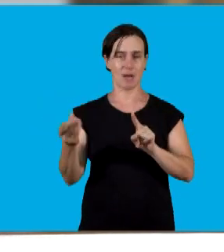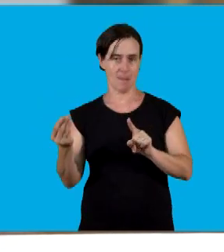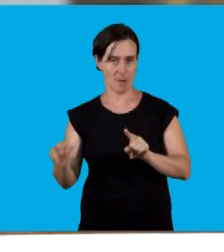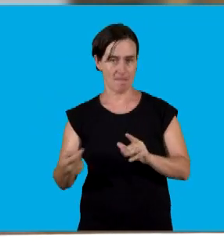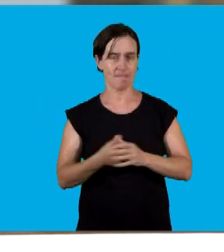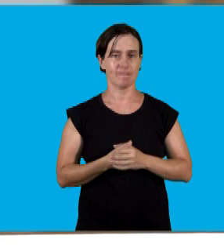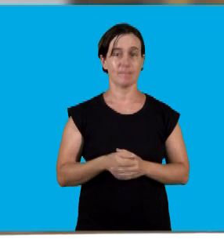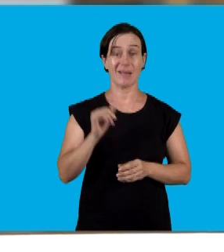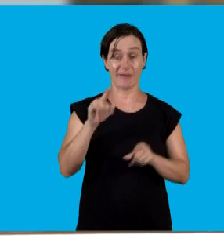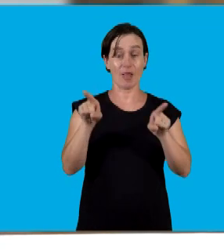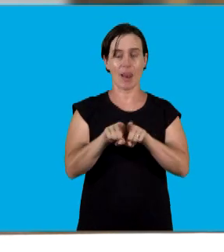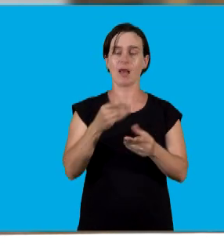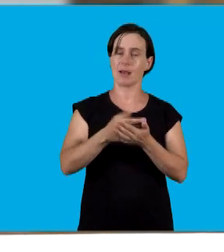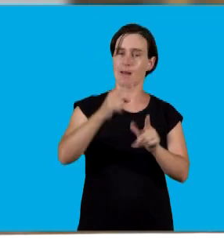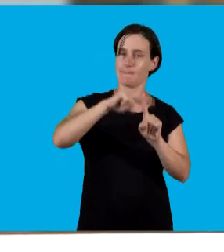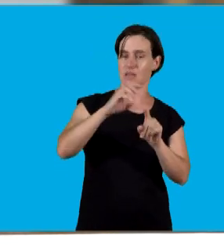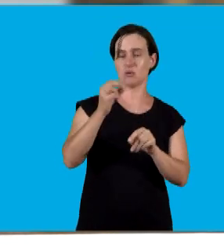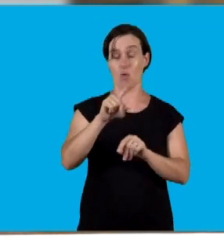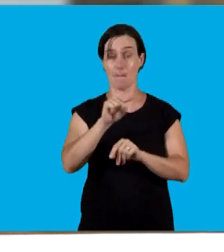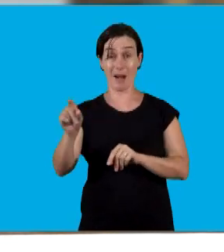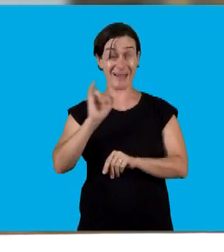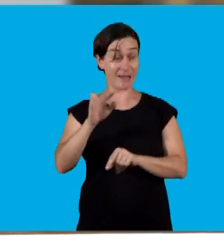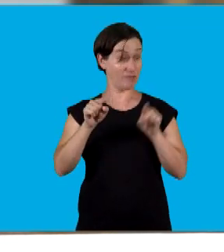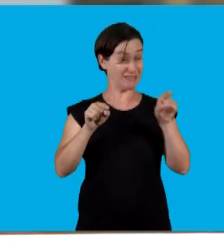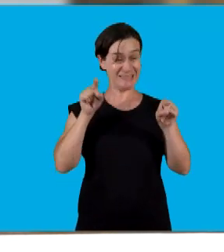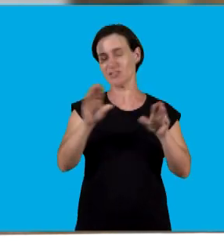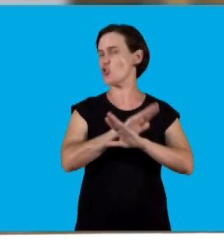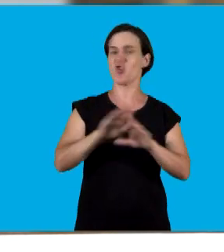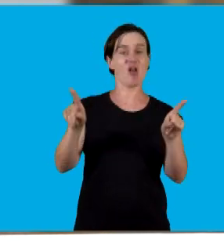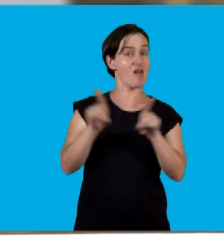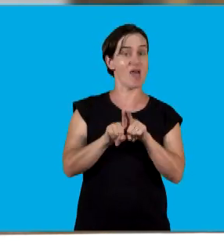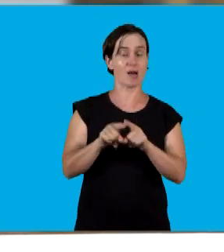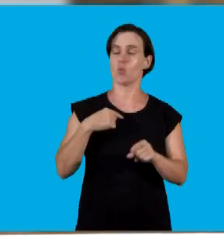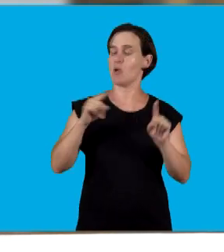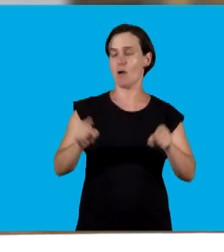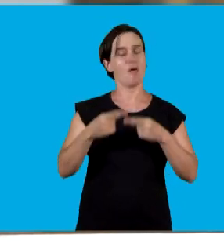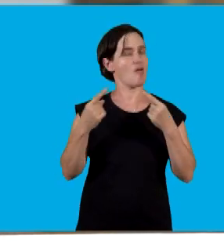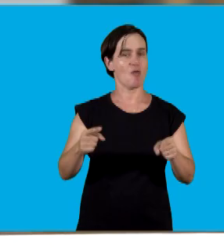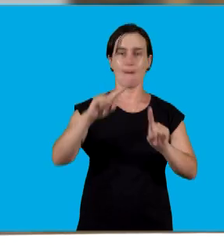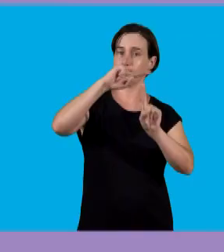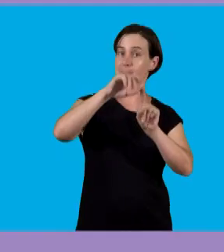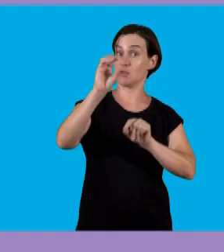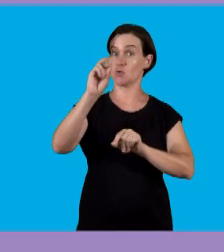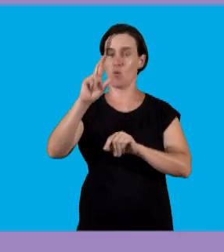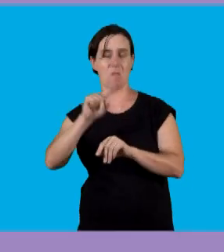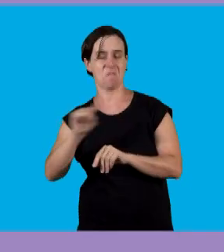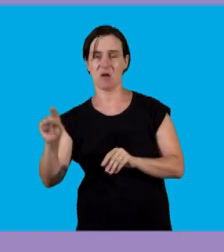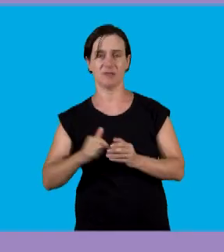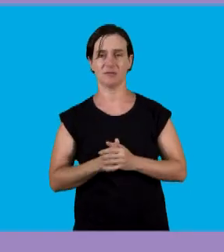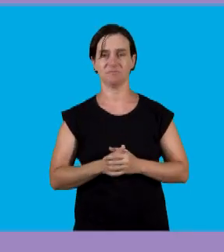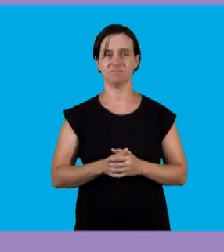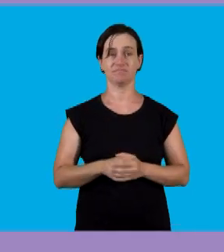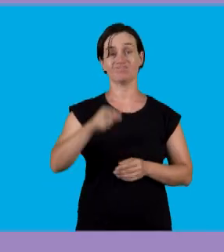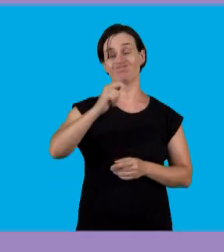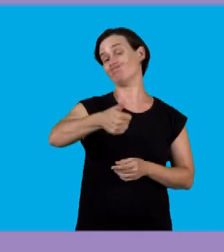they can be added or subtracted. But if they are not like terms, they cannot be added or subtracted. Let's move on